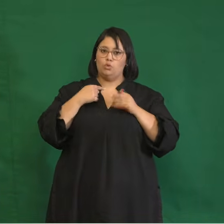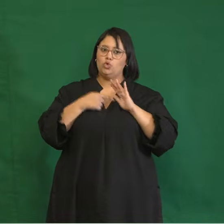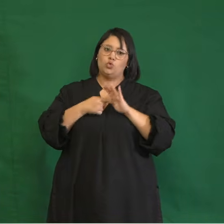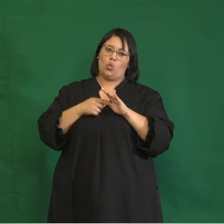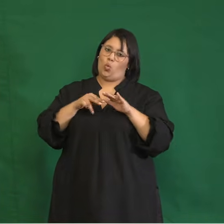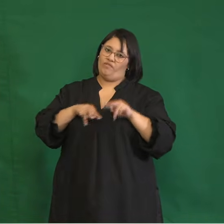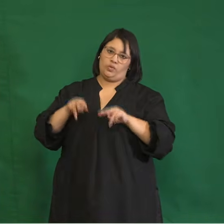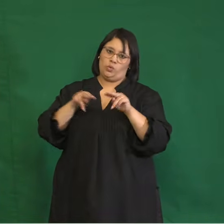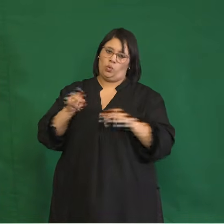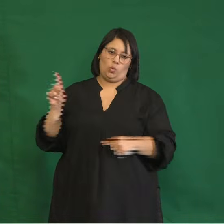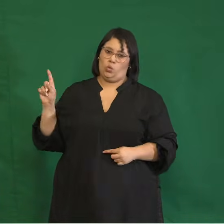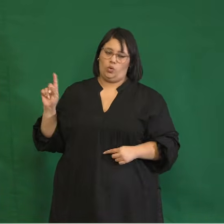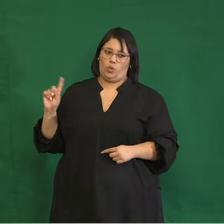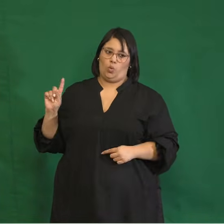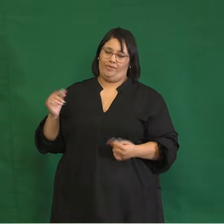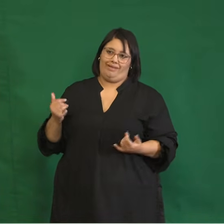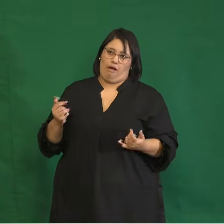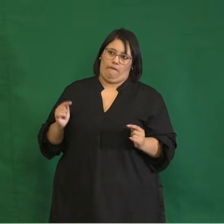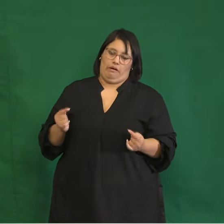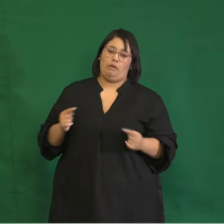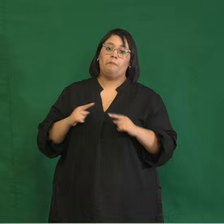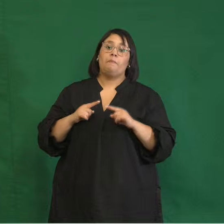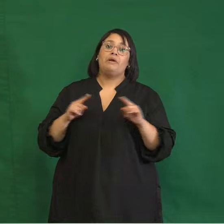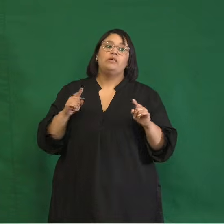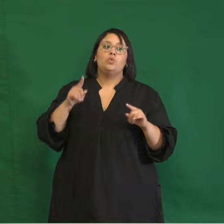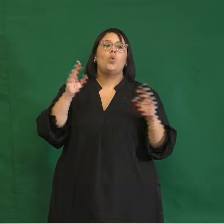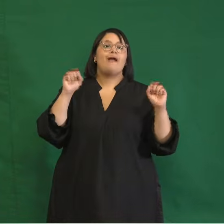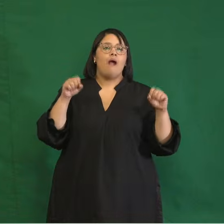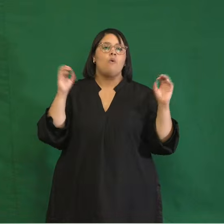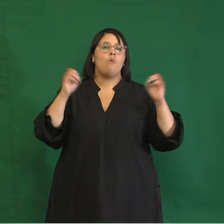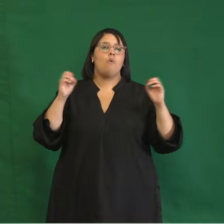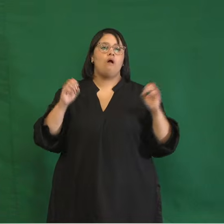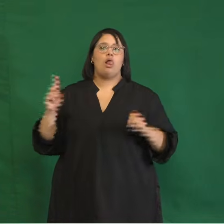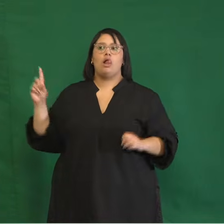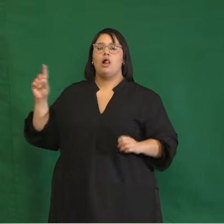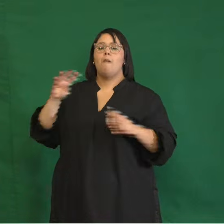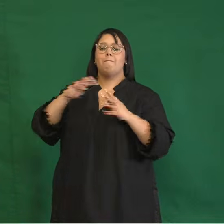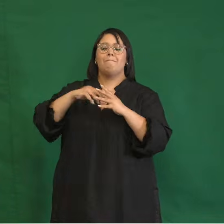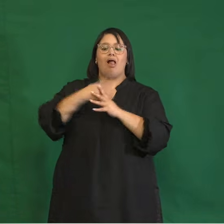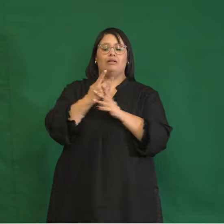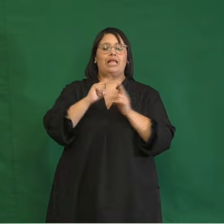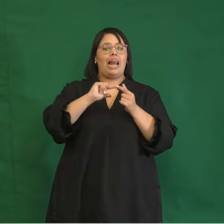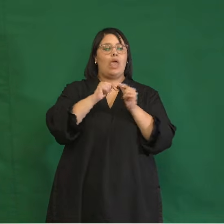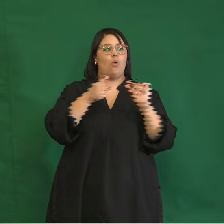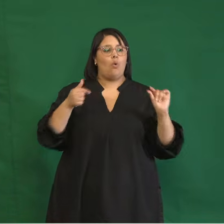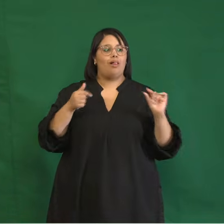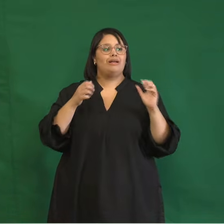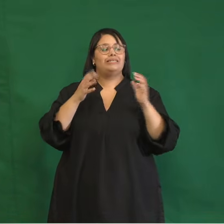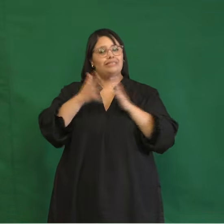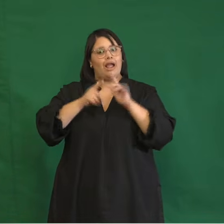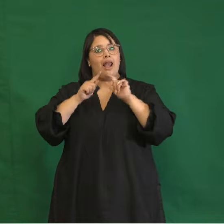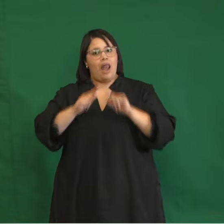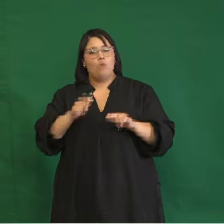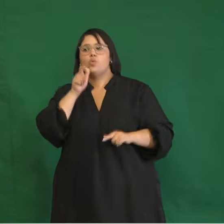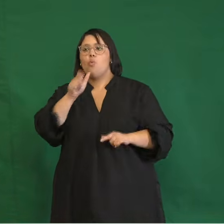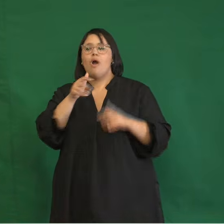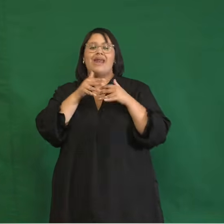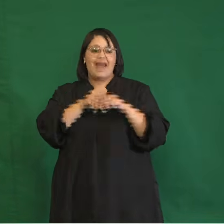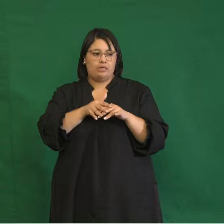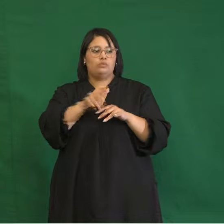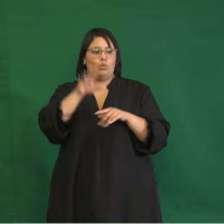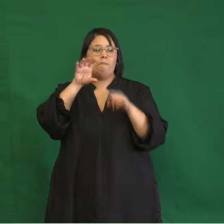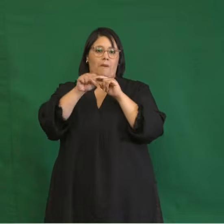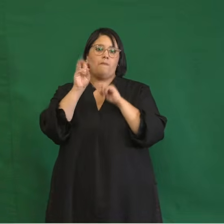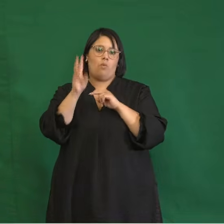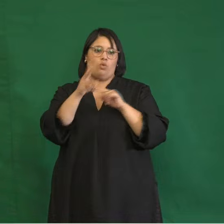now, but if you just Google the multilingual sign language WordNet, you are sure to find